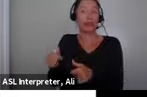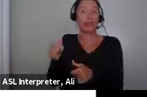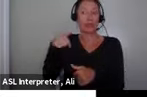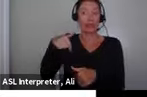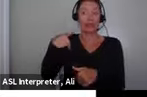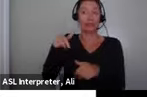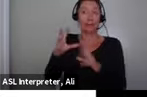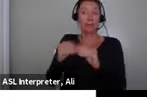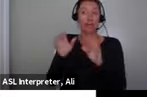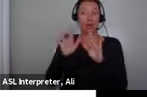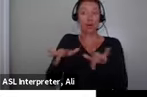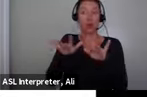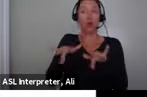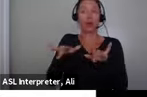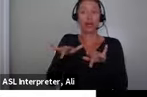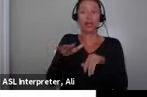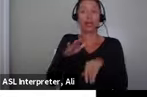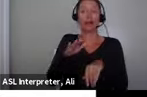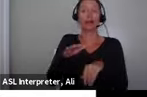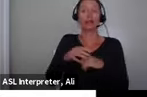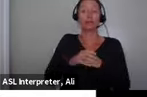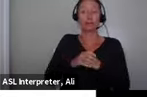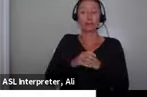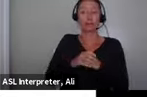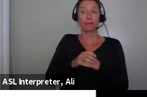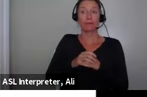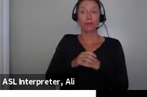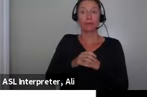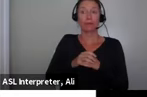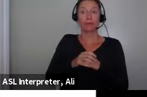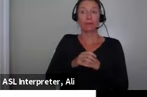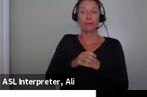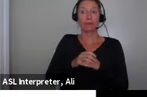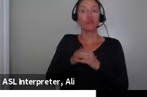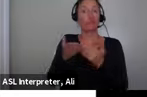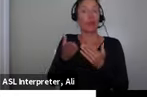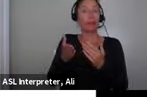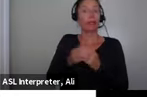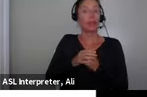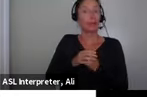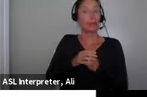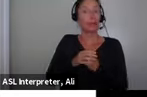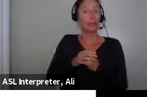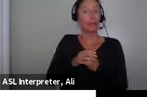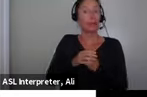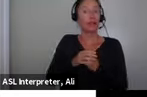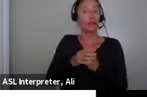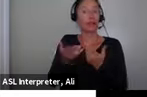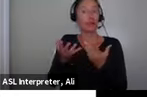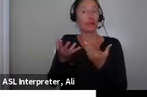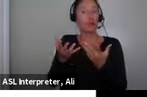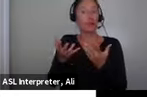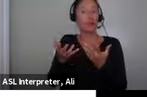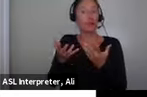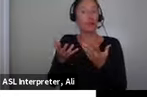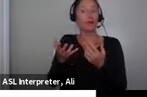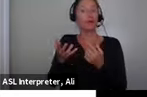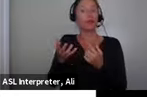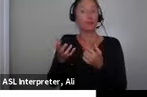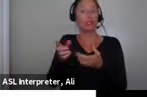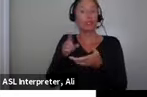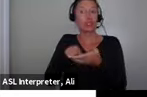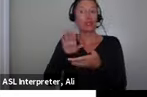recording of the virtual open house. And again, you may want to look at one of the notification